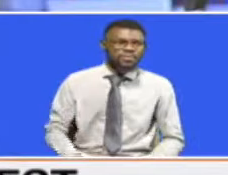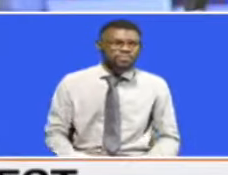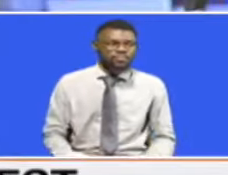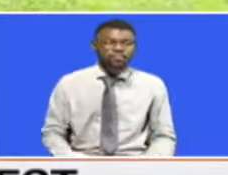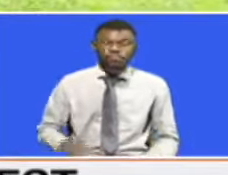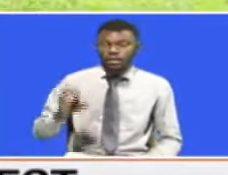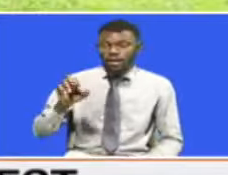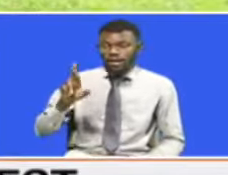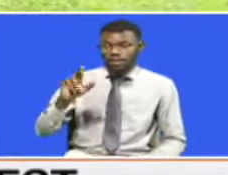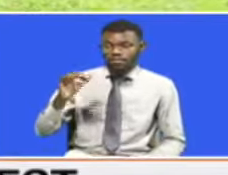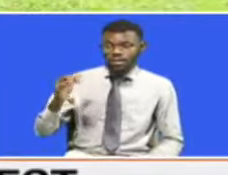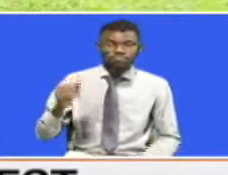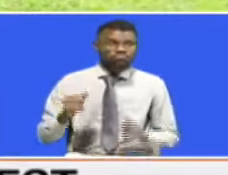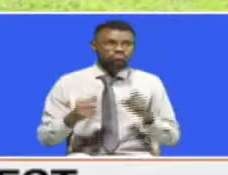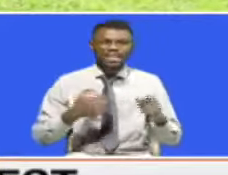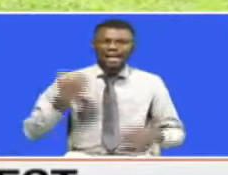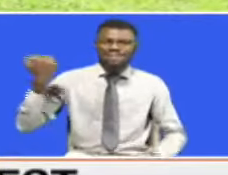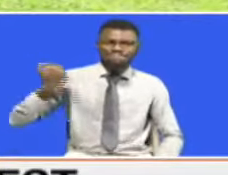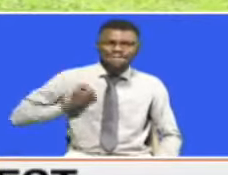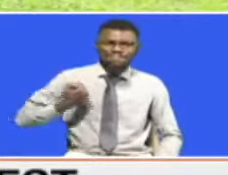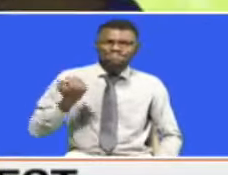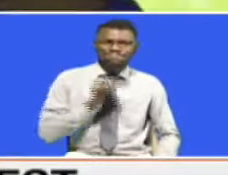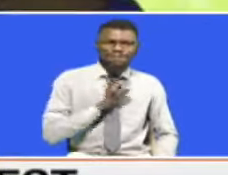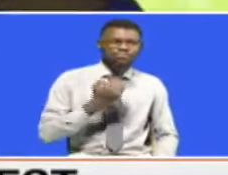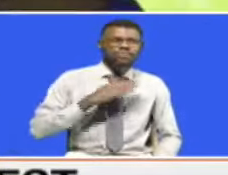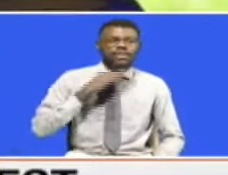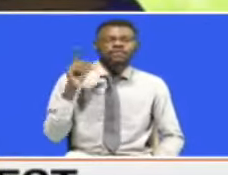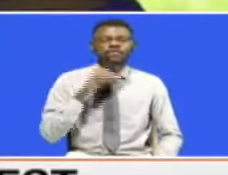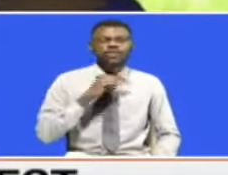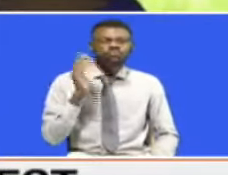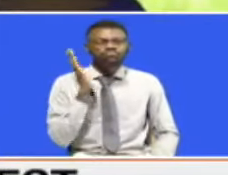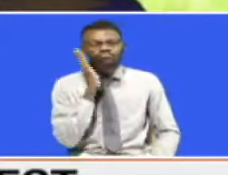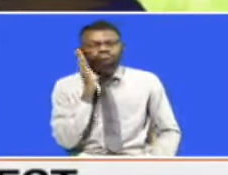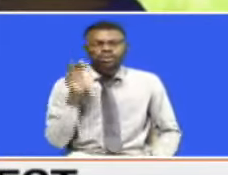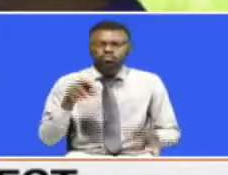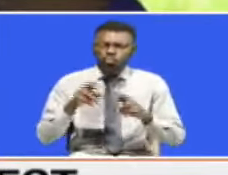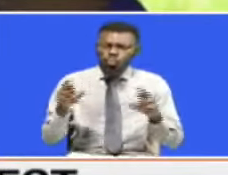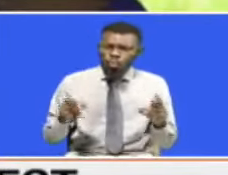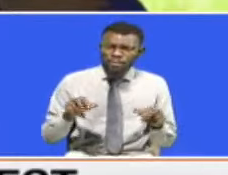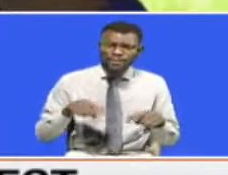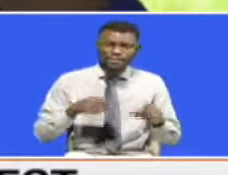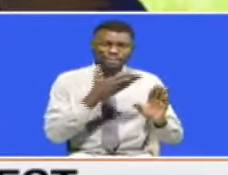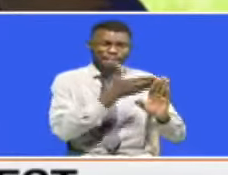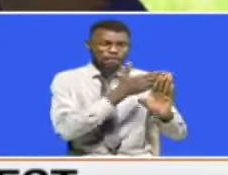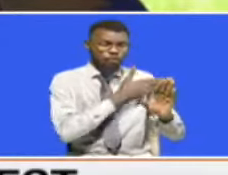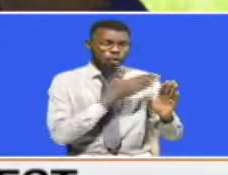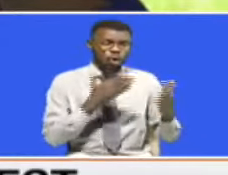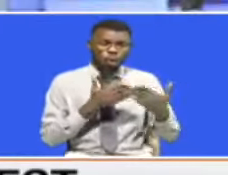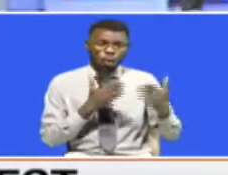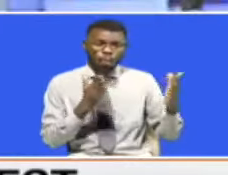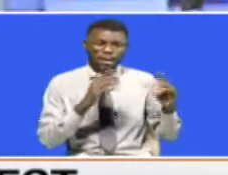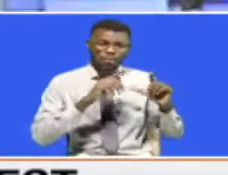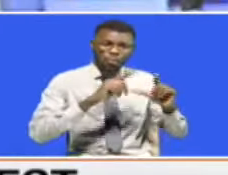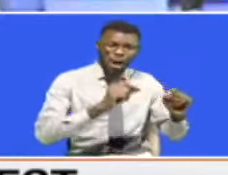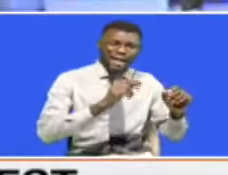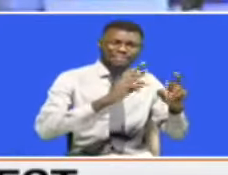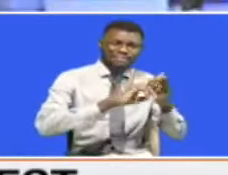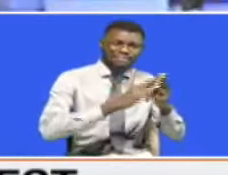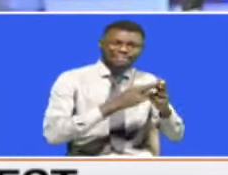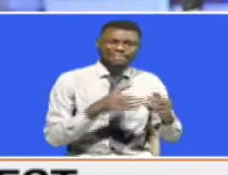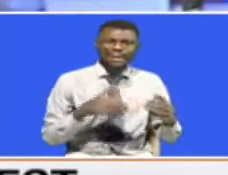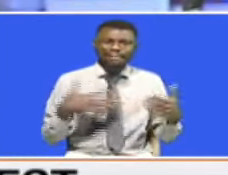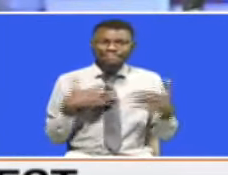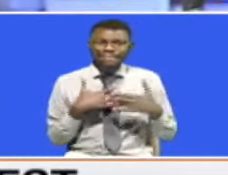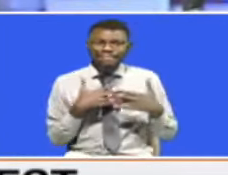Eric Maigo was stabbed to death in his bedroom. He had confided to his relatives that he feared for his life after he